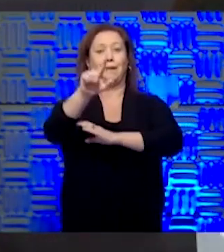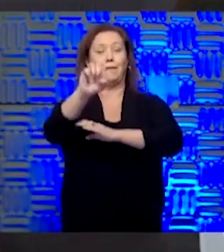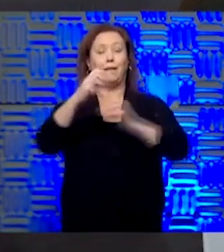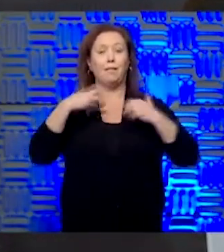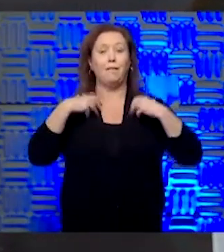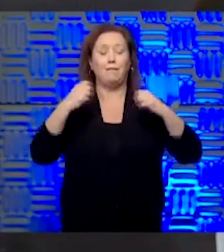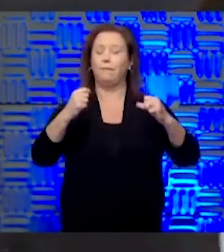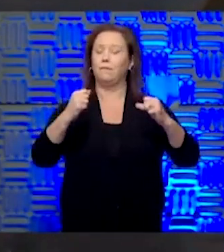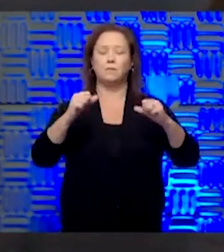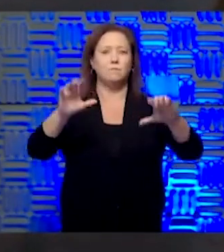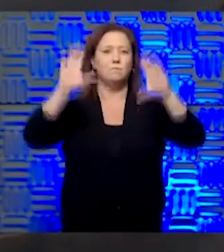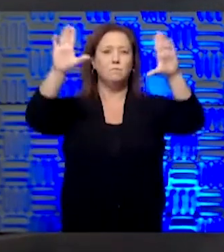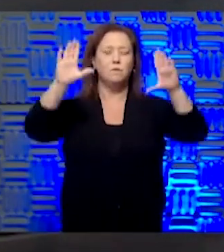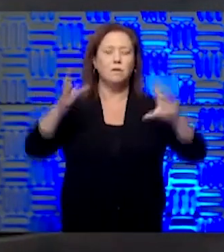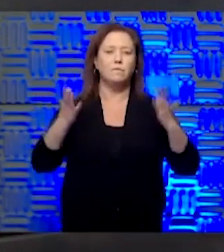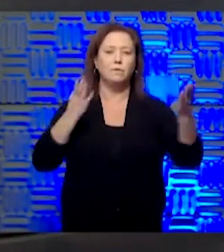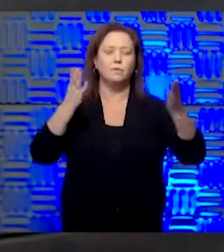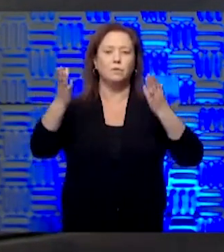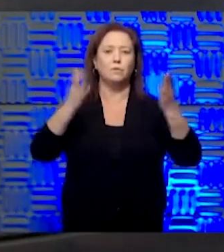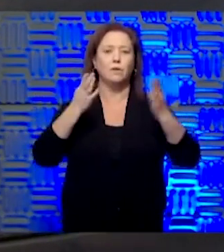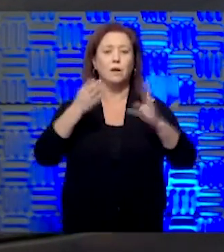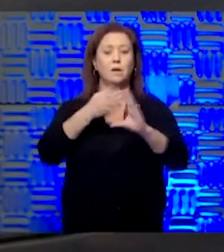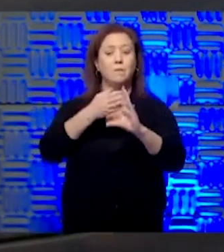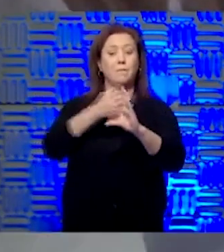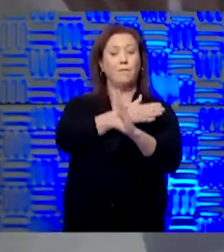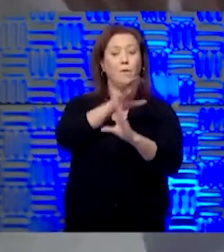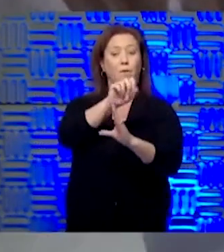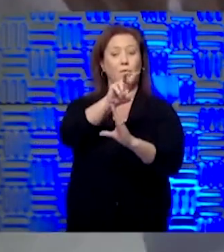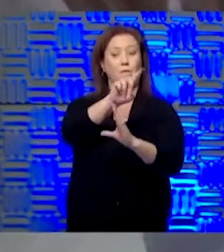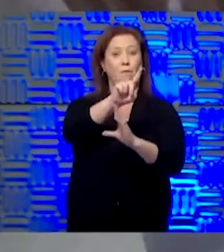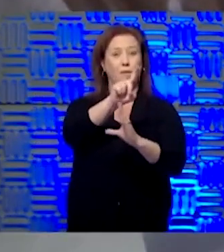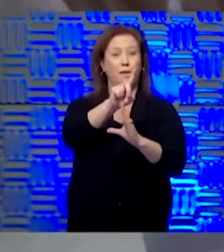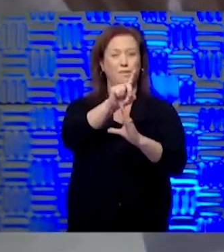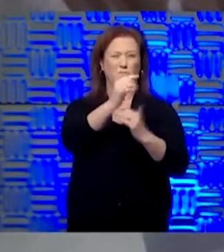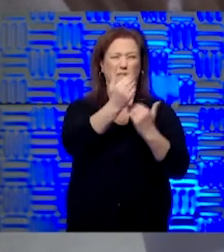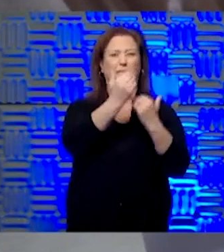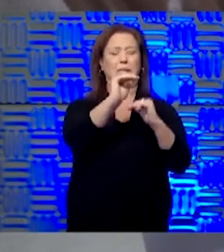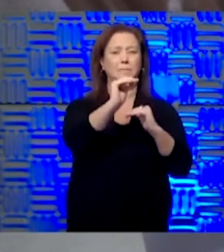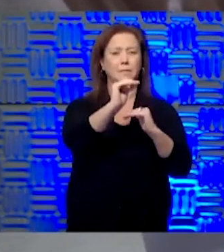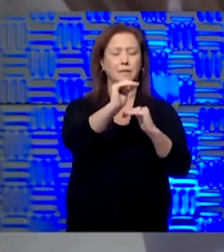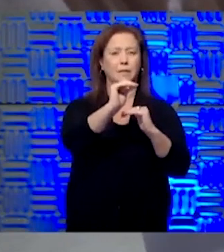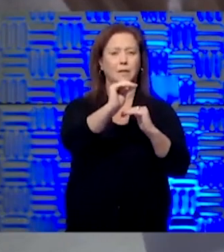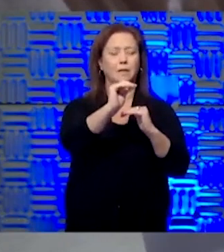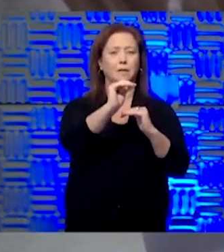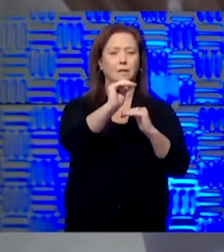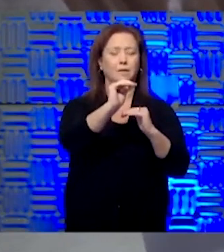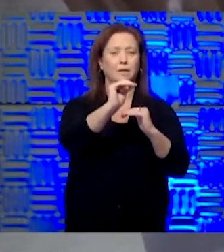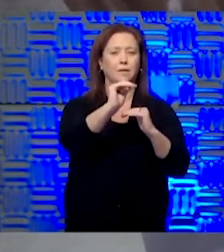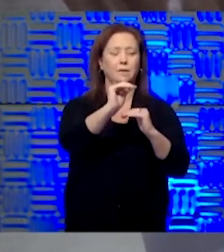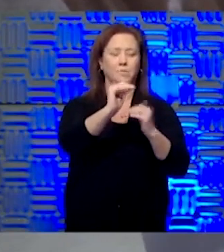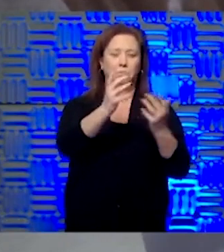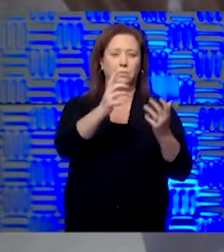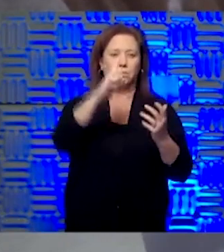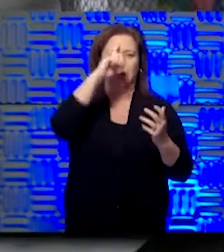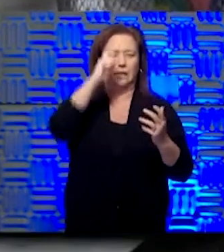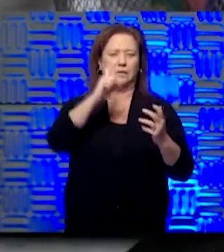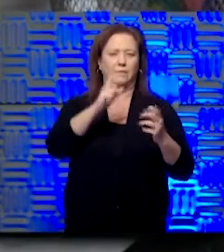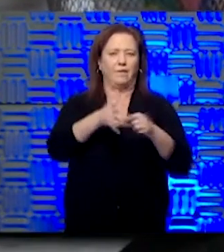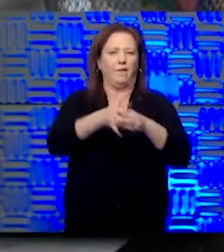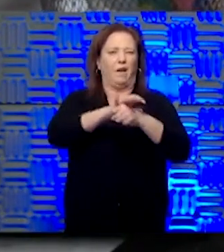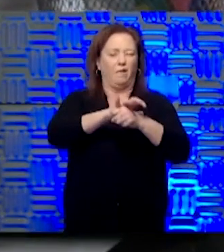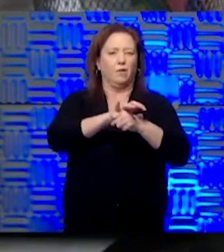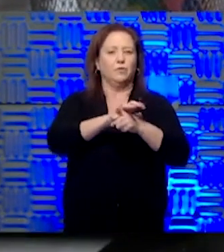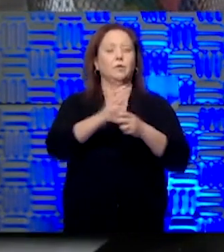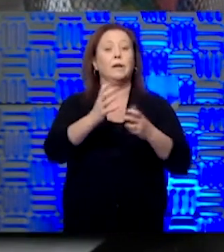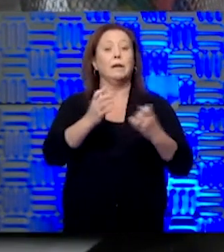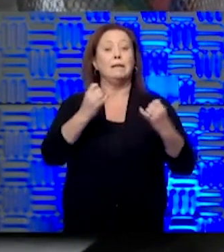a tremendous service that prior to COVID was limited by restrictions and by variable coverage, I